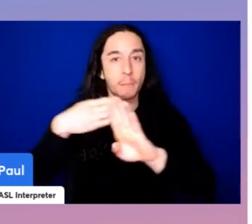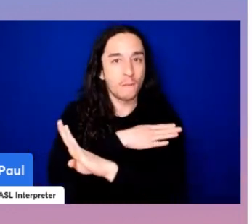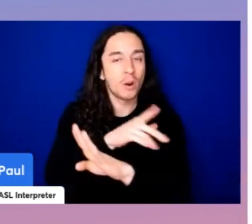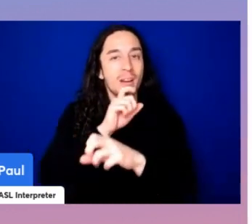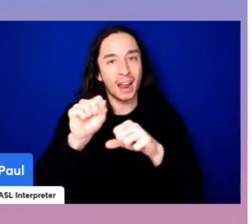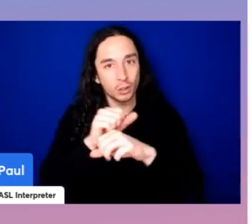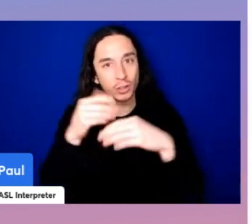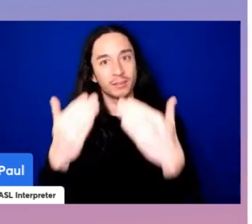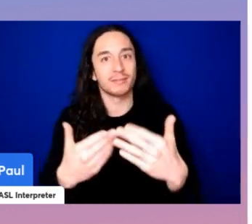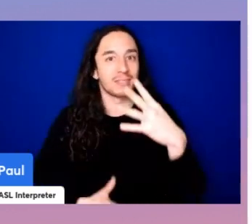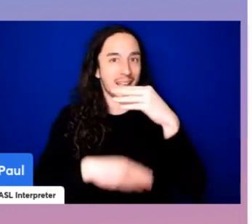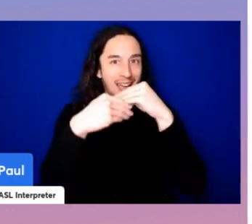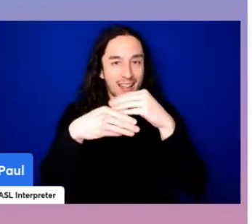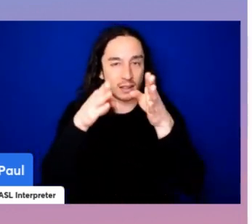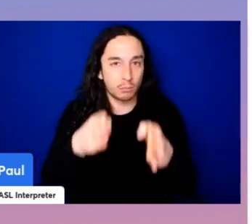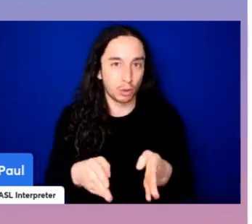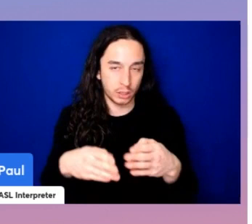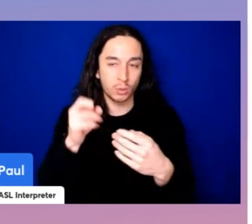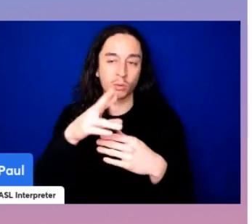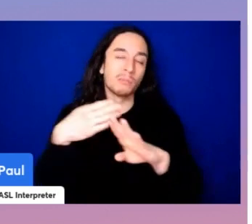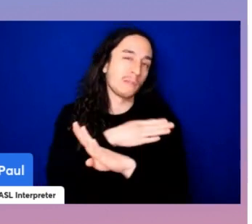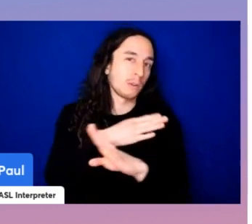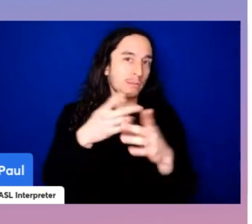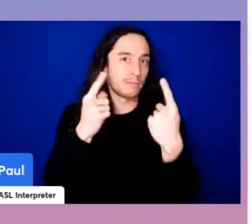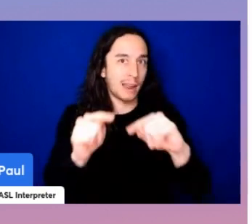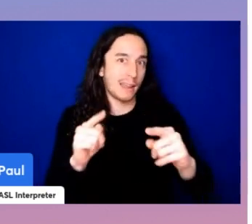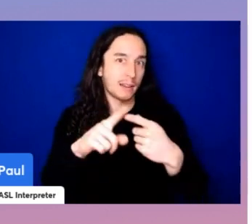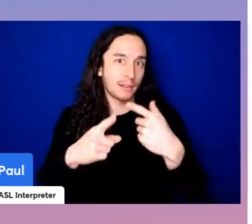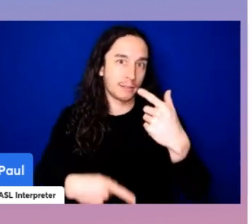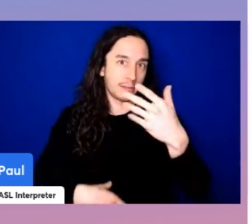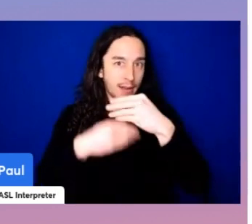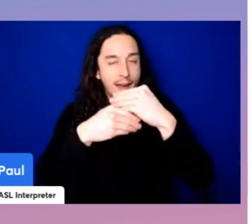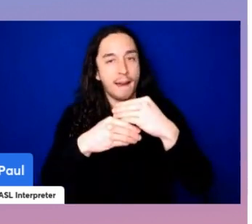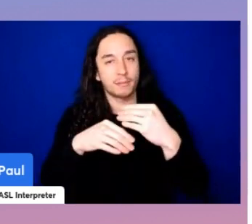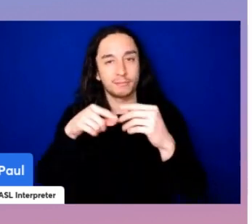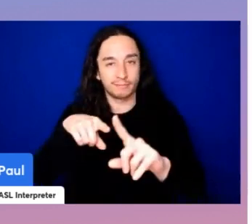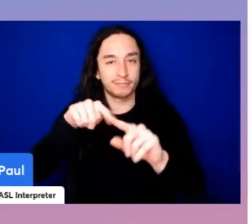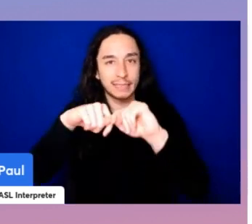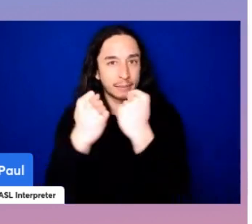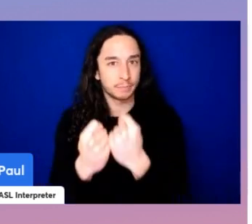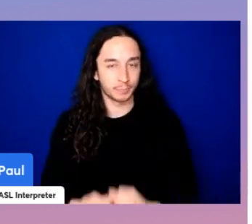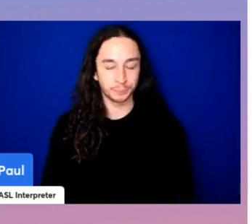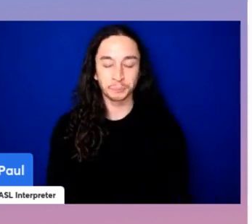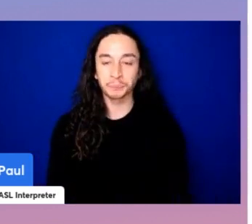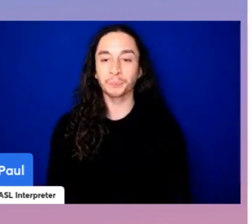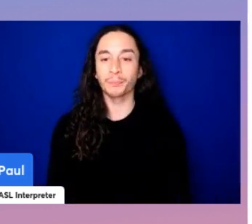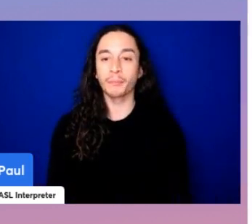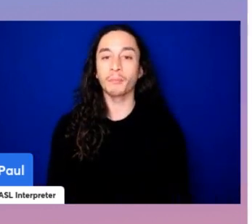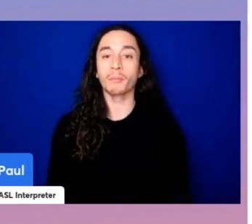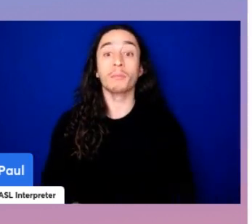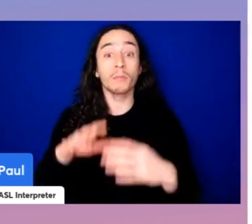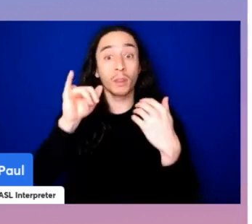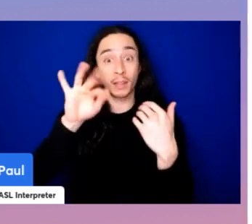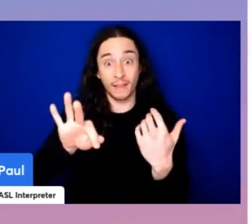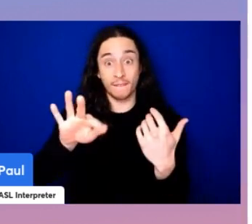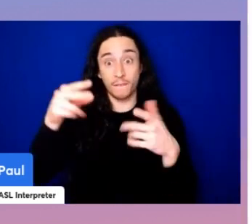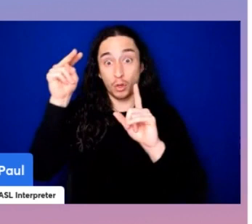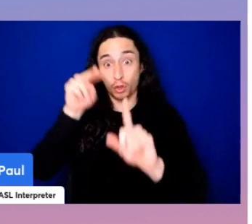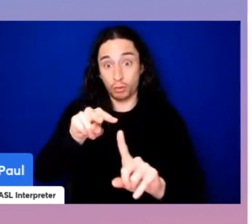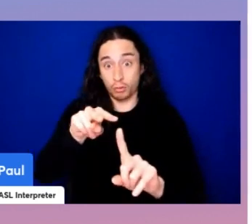add or before we try to add that person to the team. And if we look at my example,